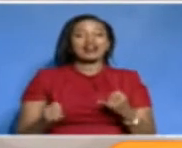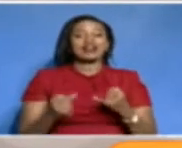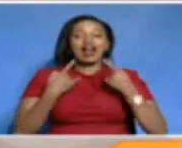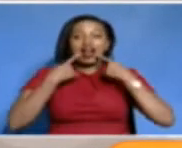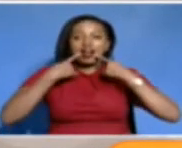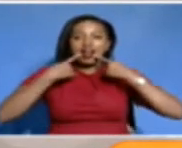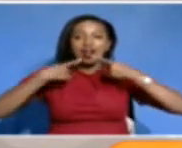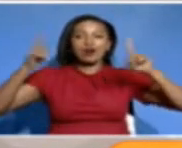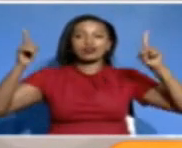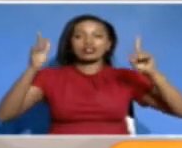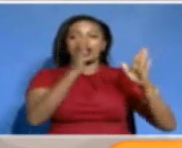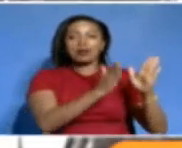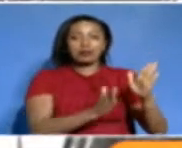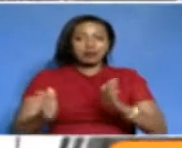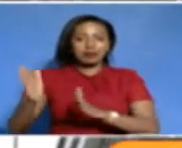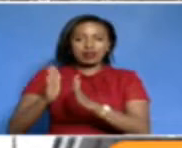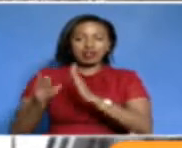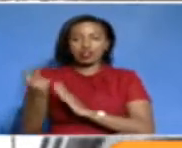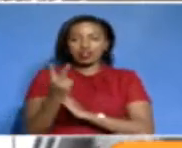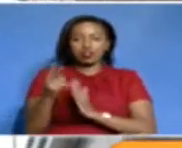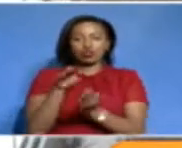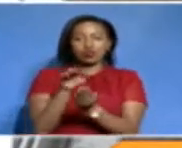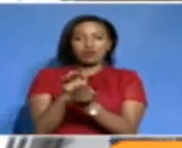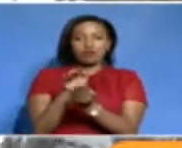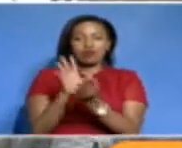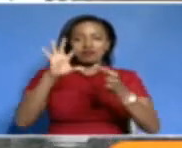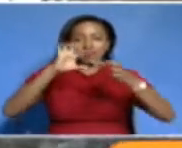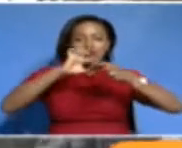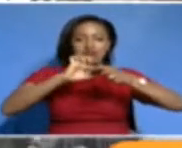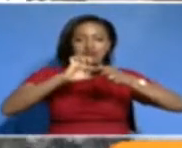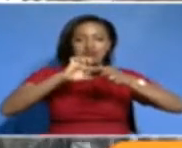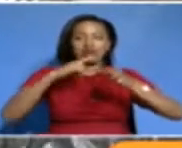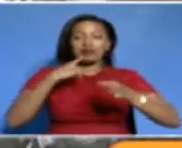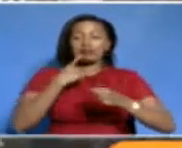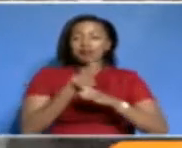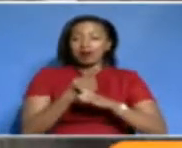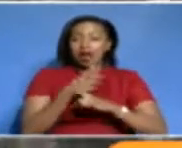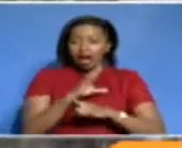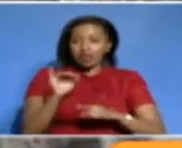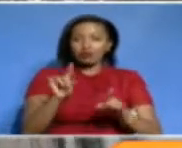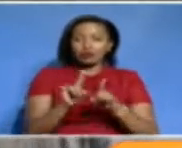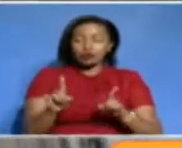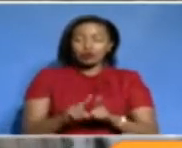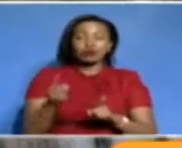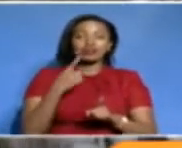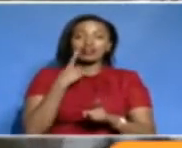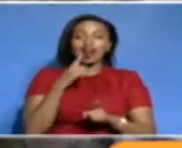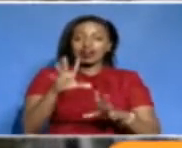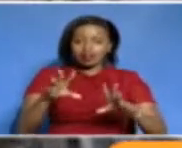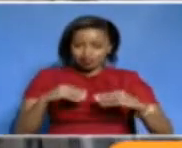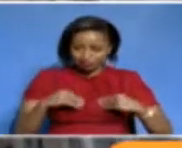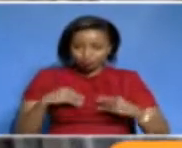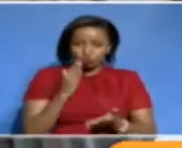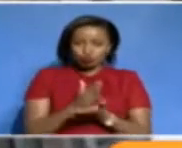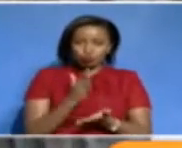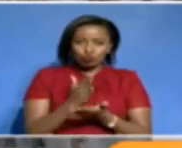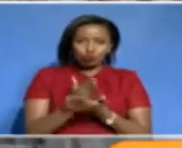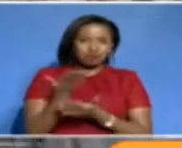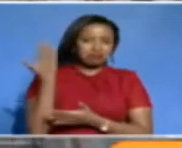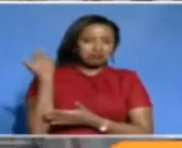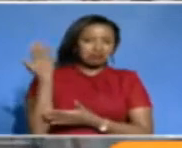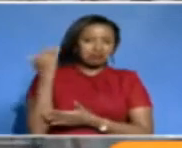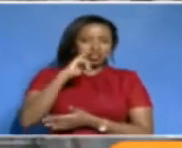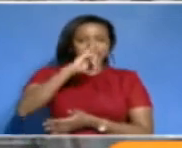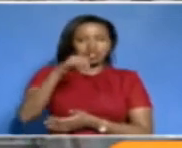sent to newsrooms, the two lenders indicated they had begun preliminary talks for a potential merger. In January 2015, the